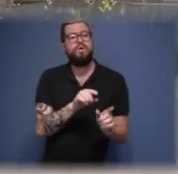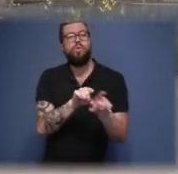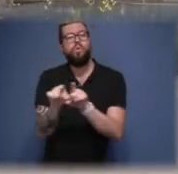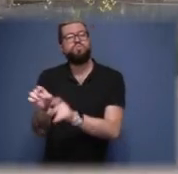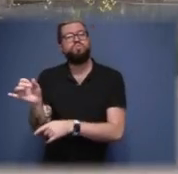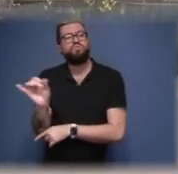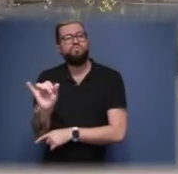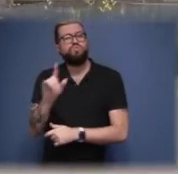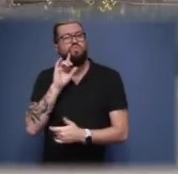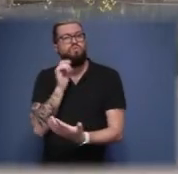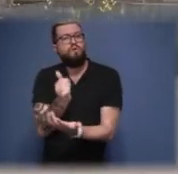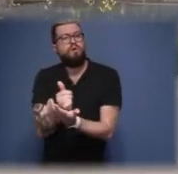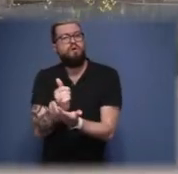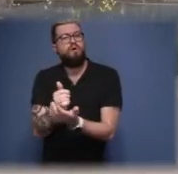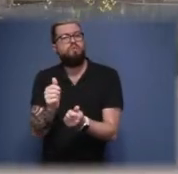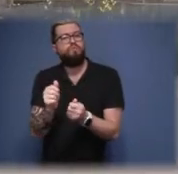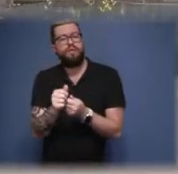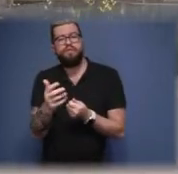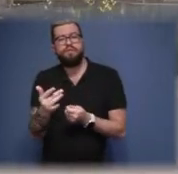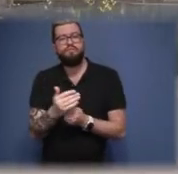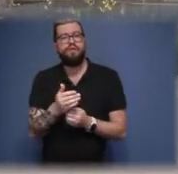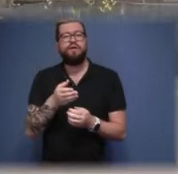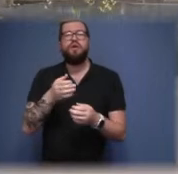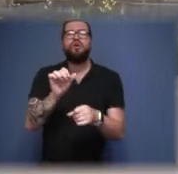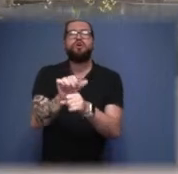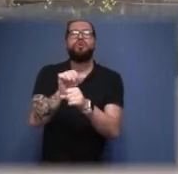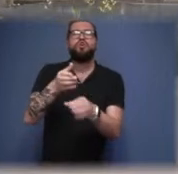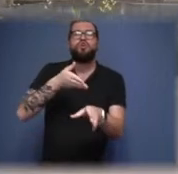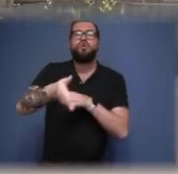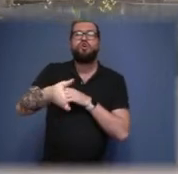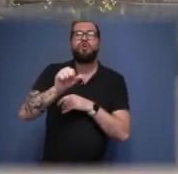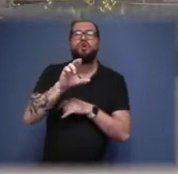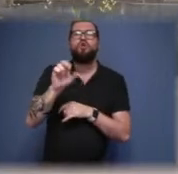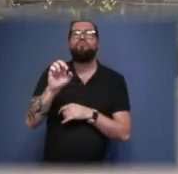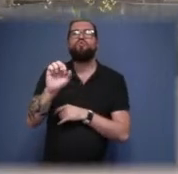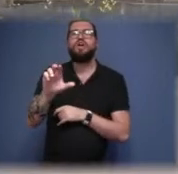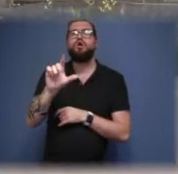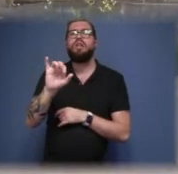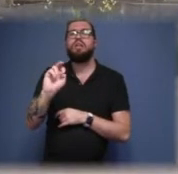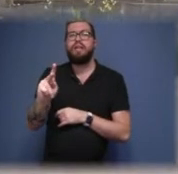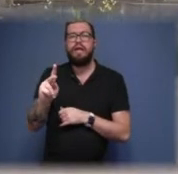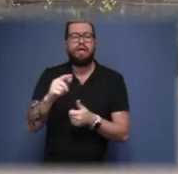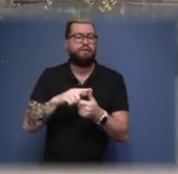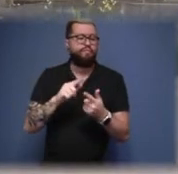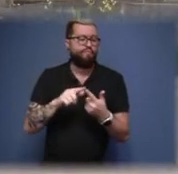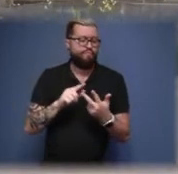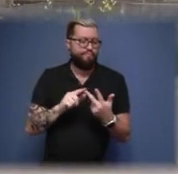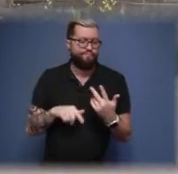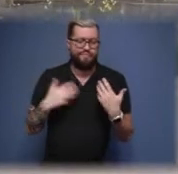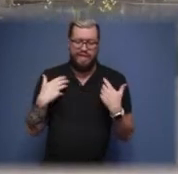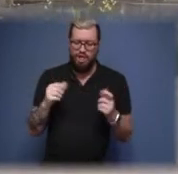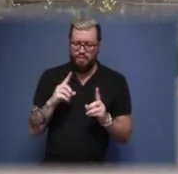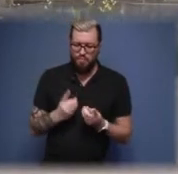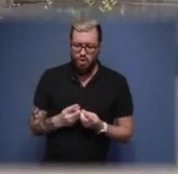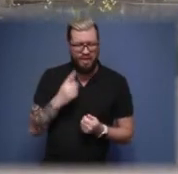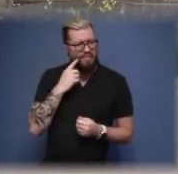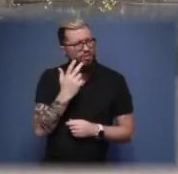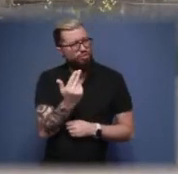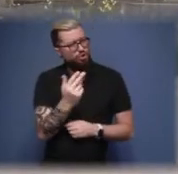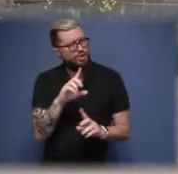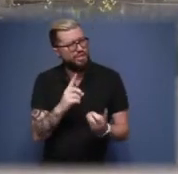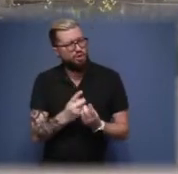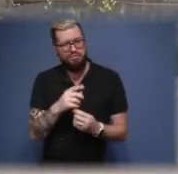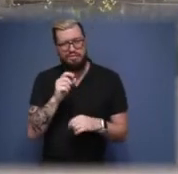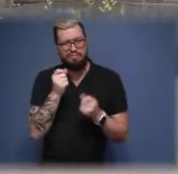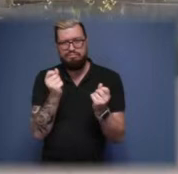to help with the Career Link, Health Department. I think it's 13 of them. I can't remember them all